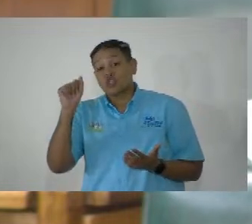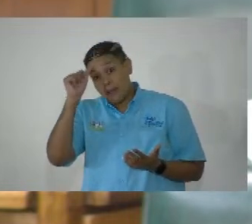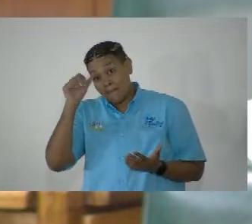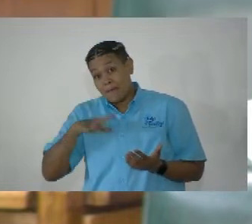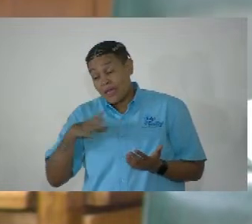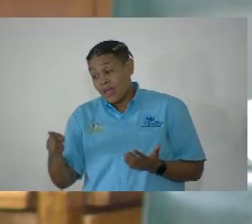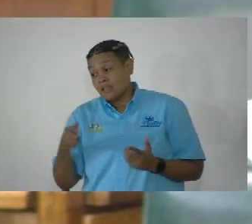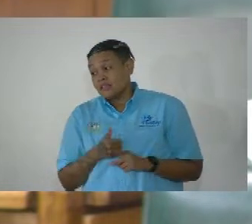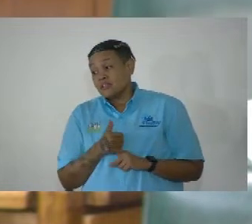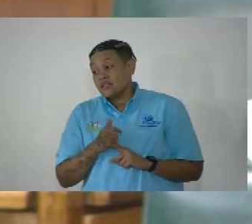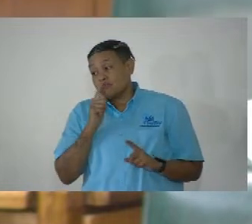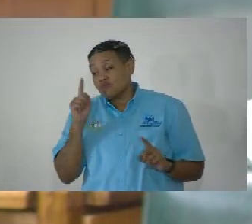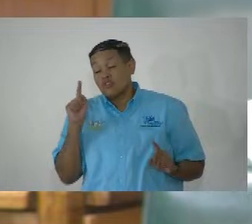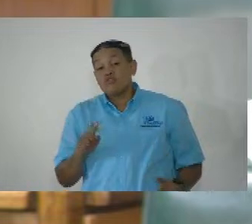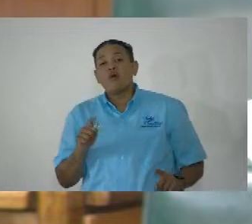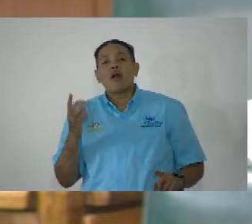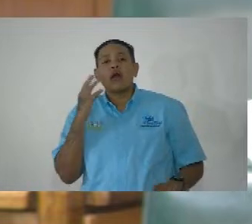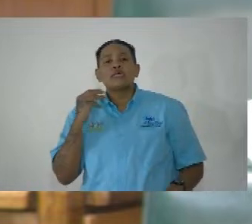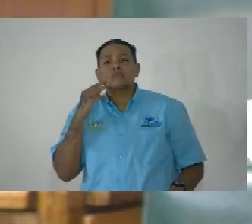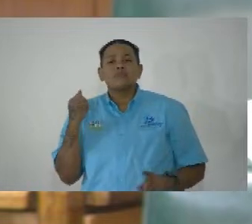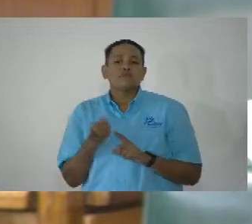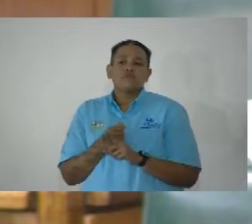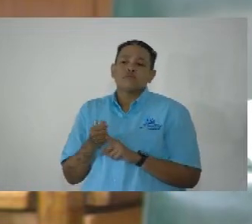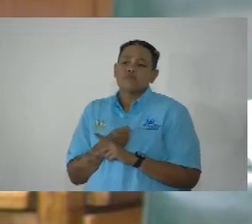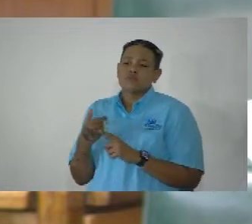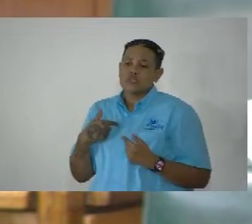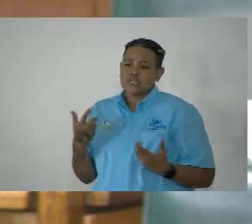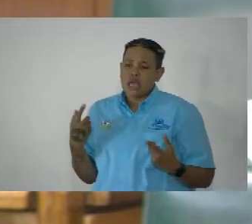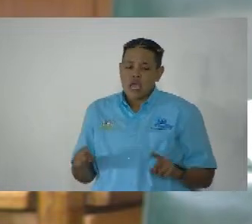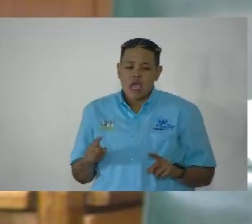males reported domestic violence